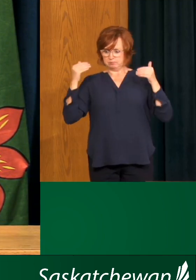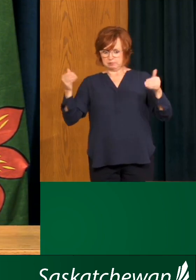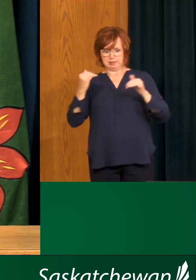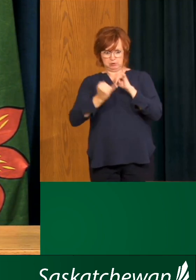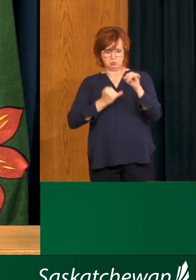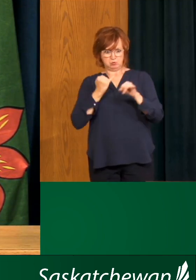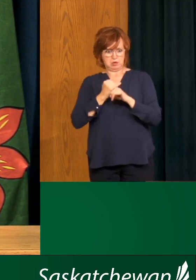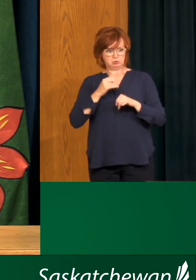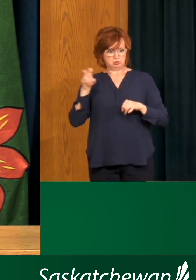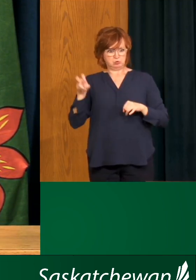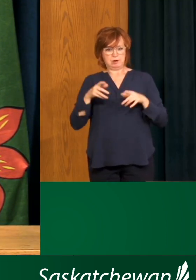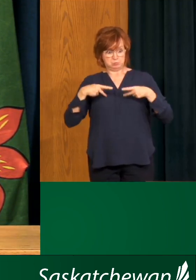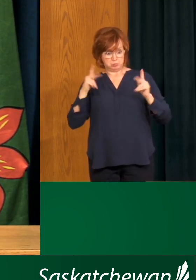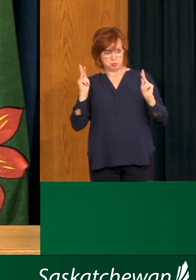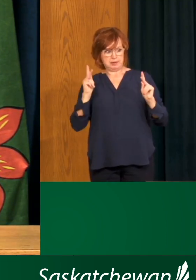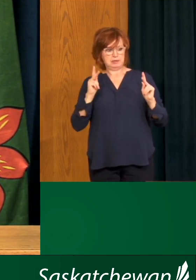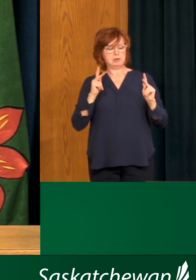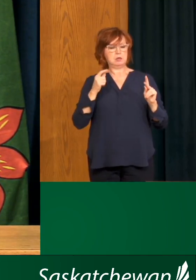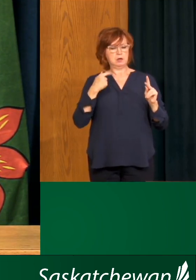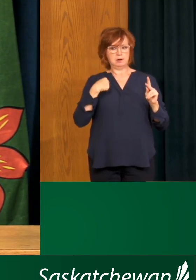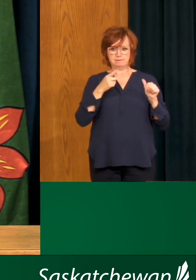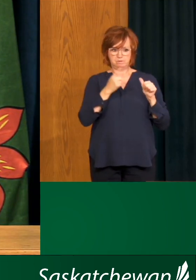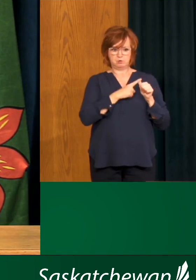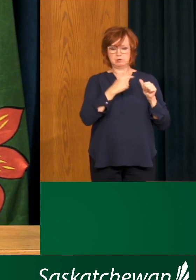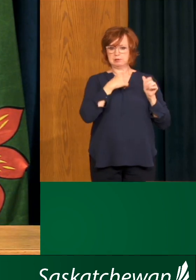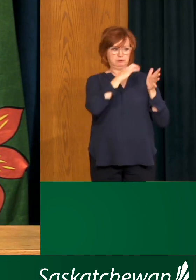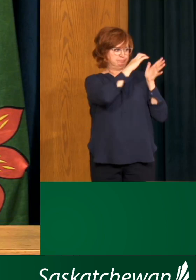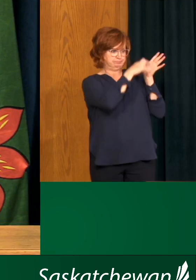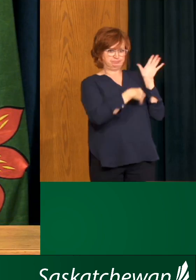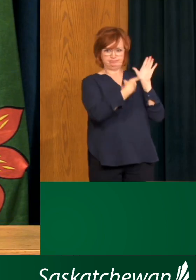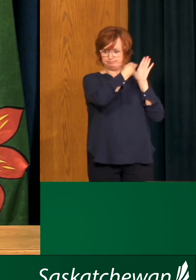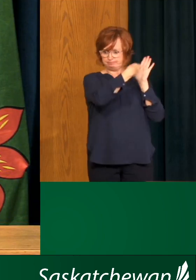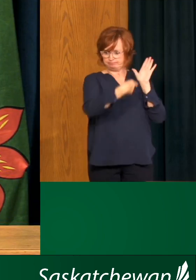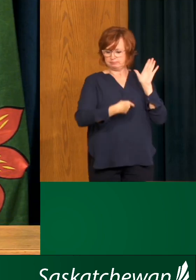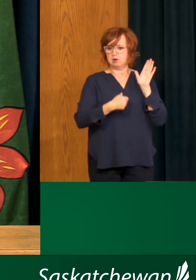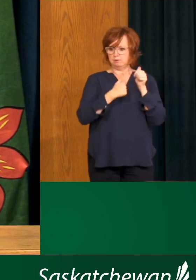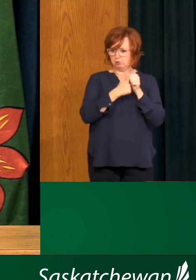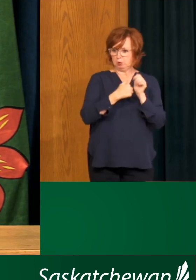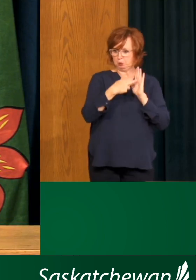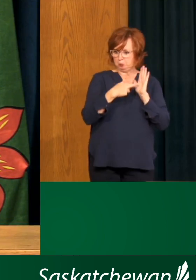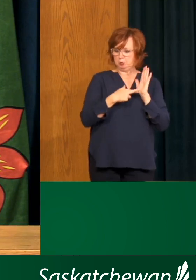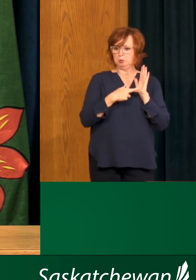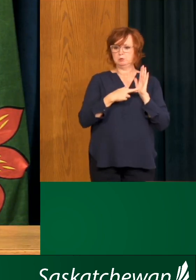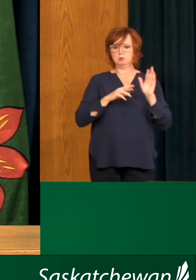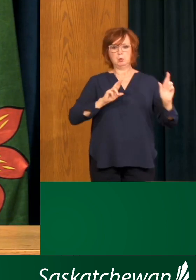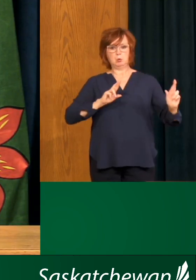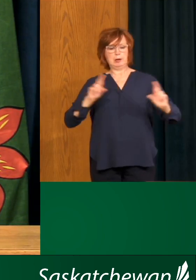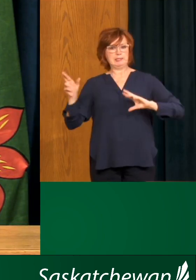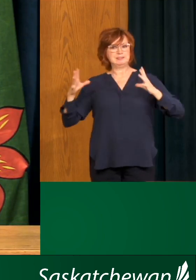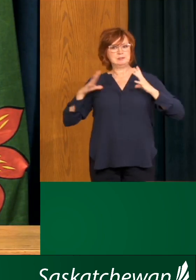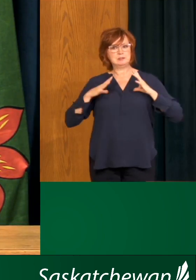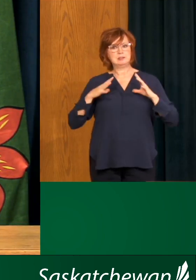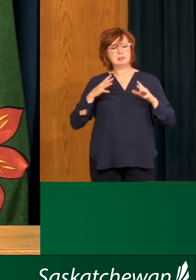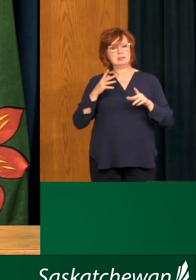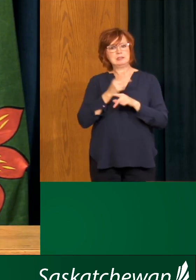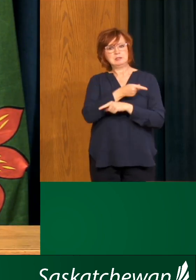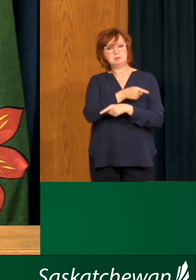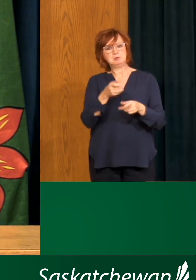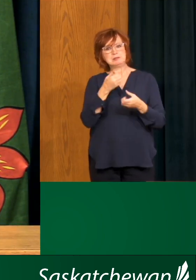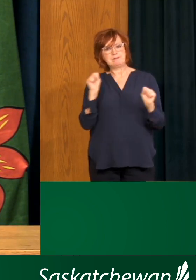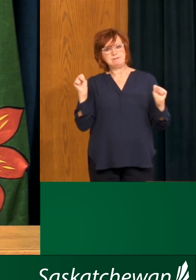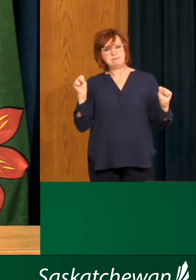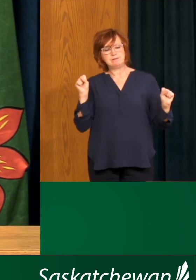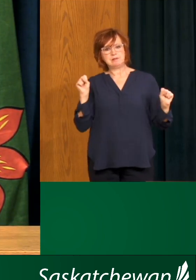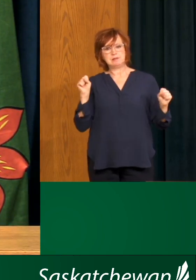expanding potential international travel, that we have a safe set of parameters in place, a set of parameters that the people in Canada